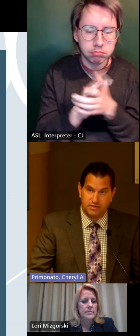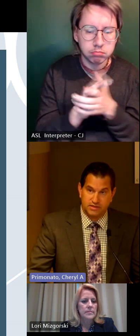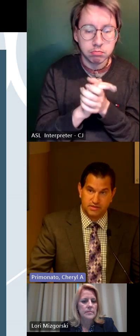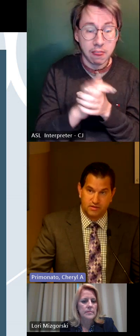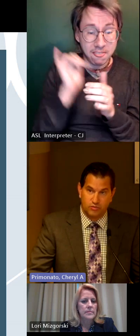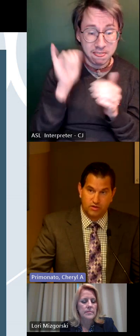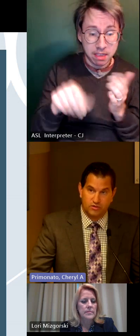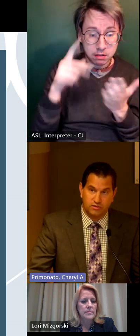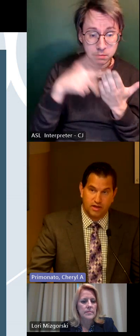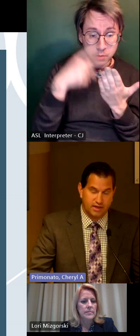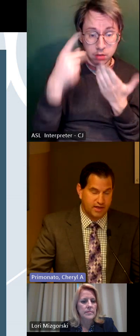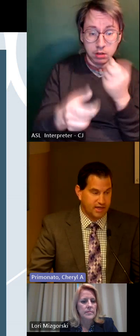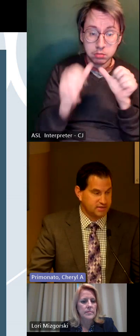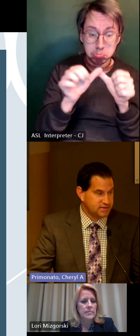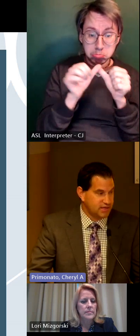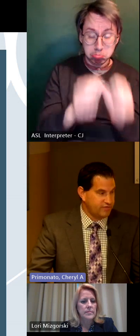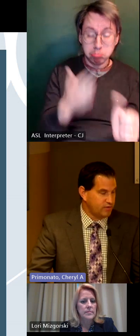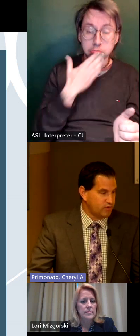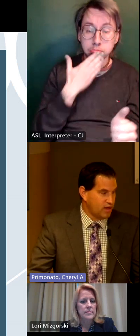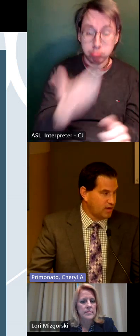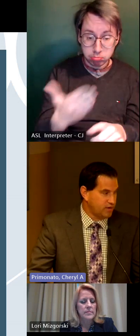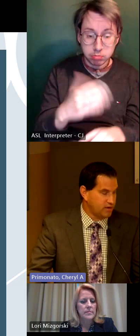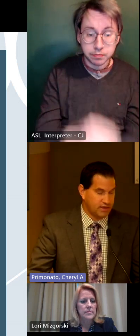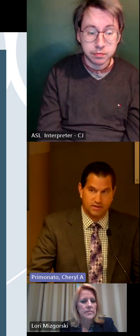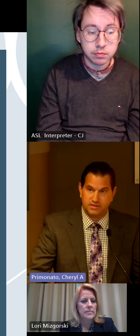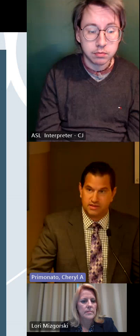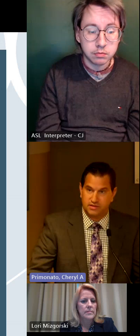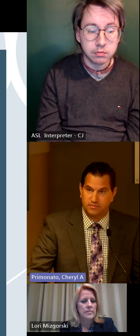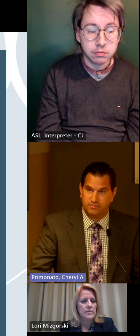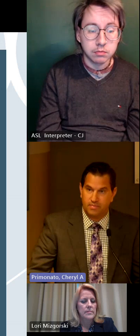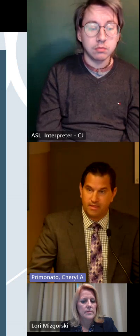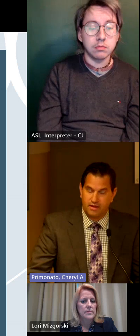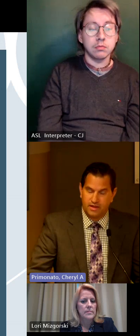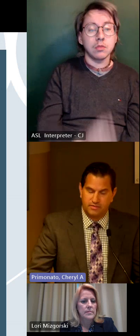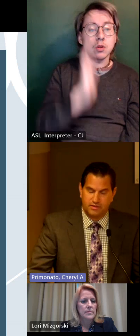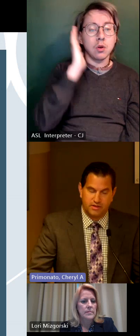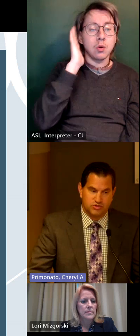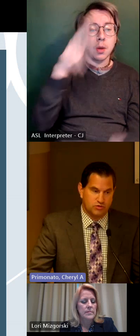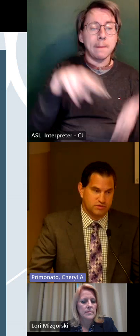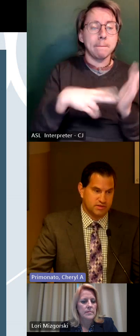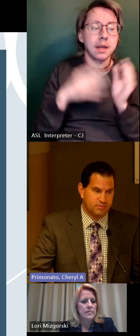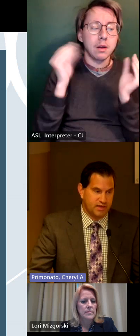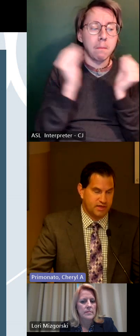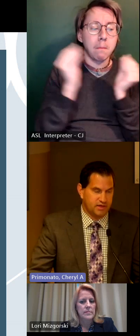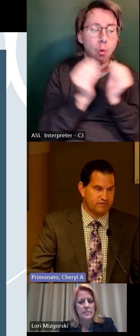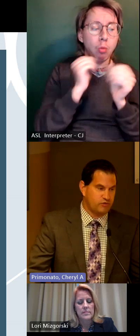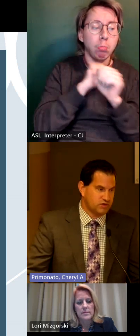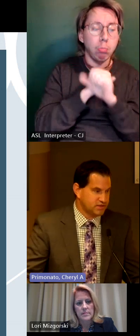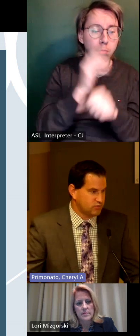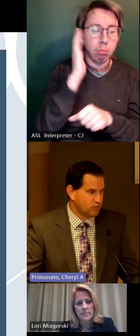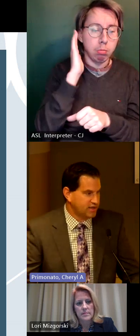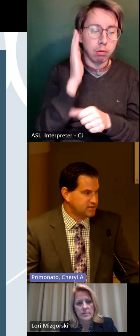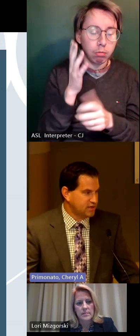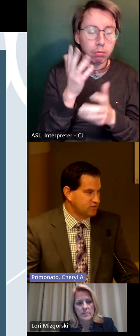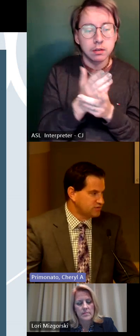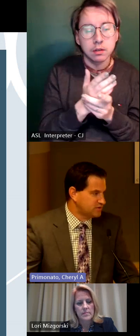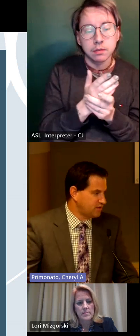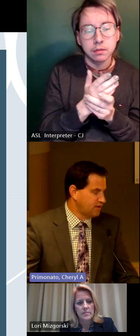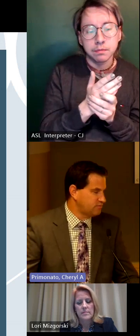This system will enhance the safety and reliability of the system. It controls the speed and enforces